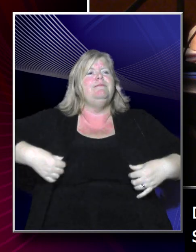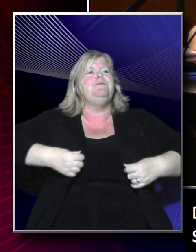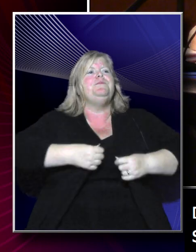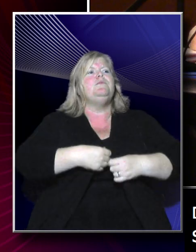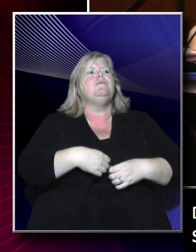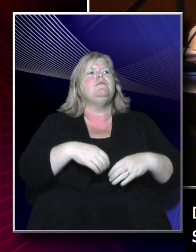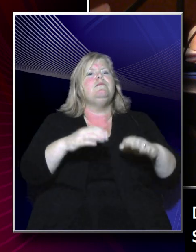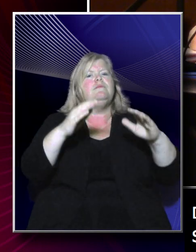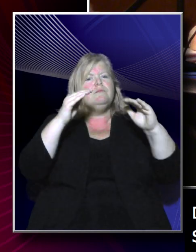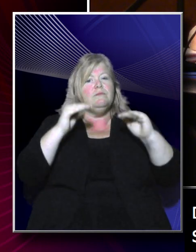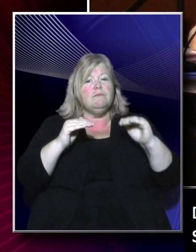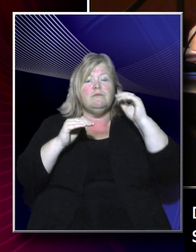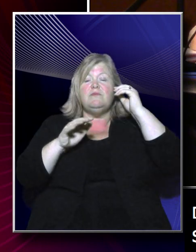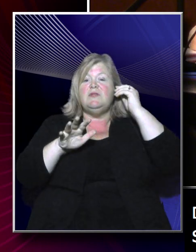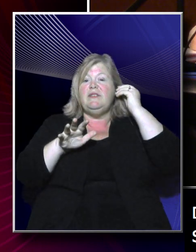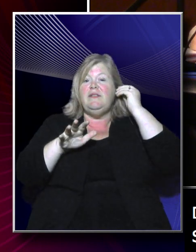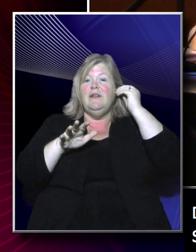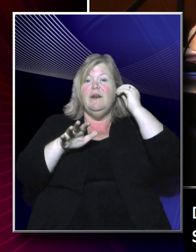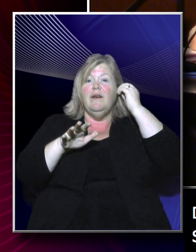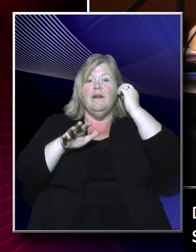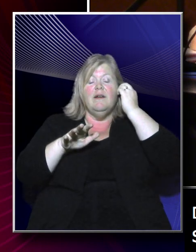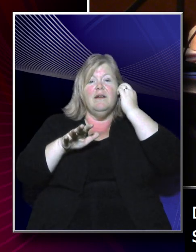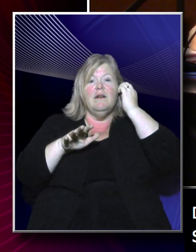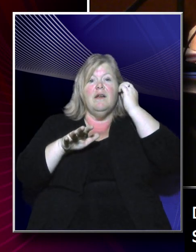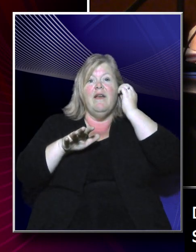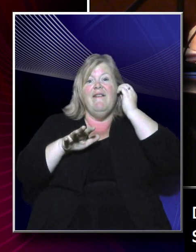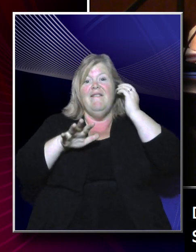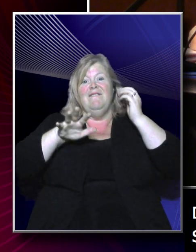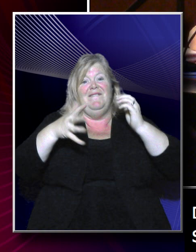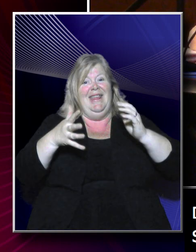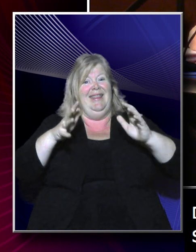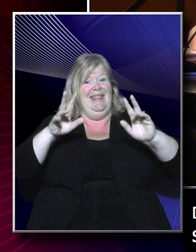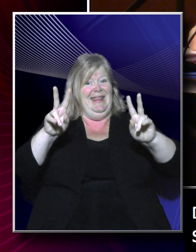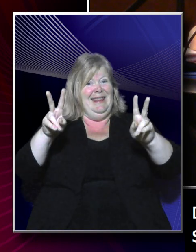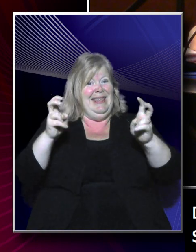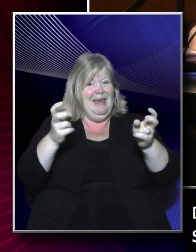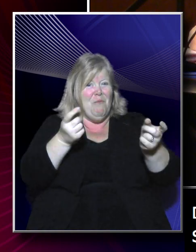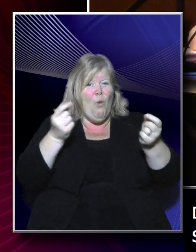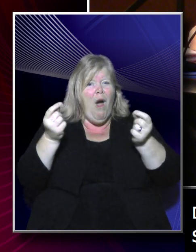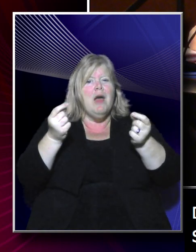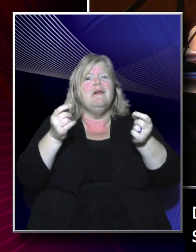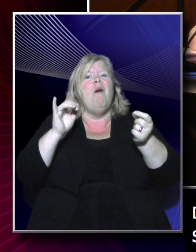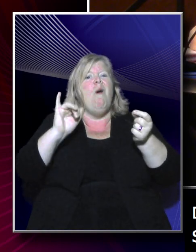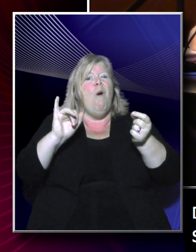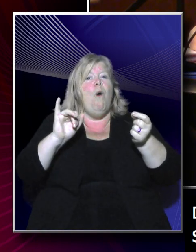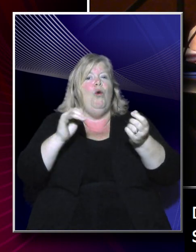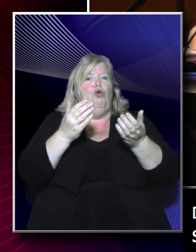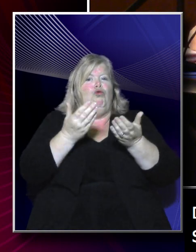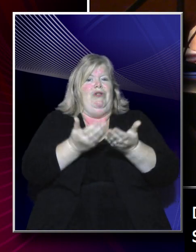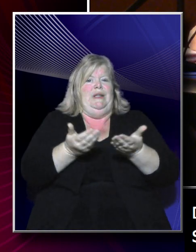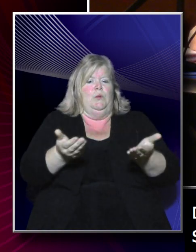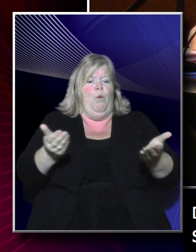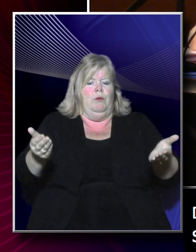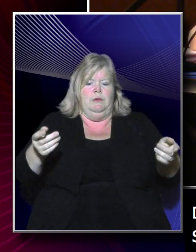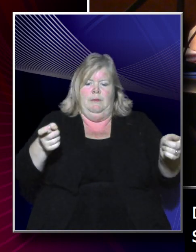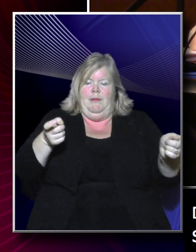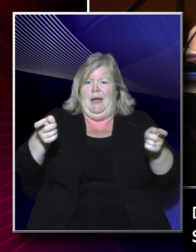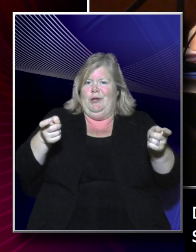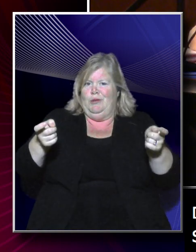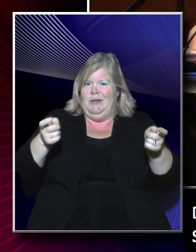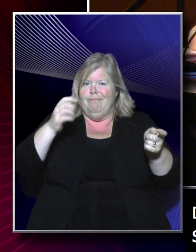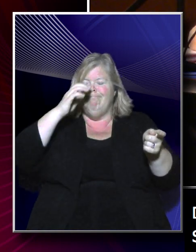And then the 5th theme was, of course, resource management, that we need